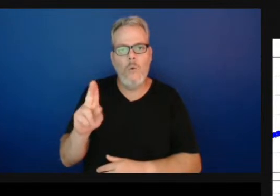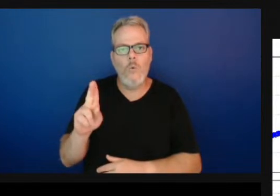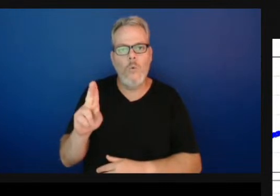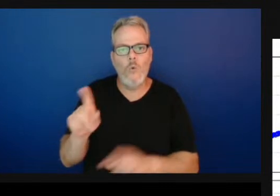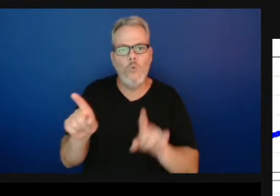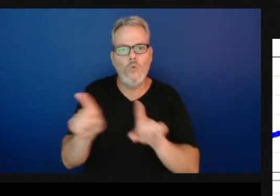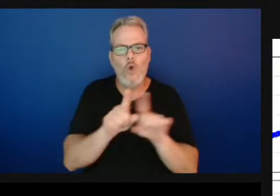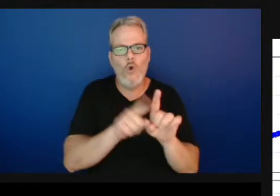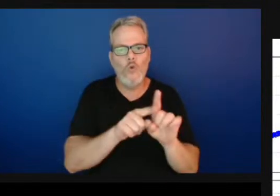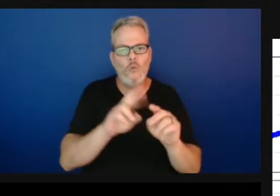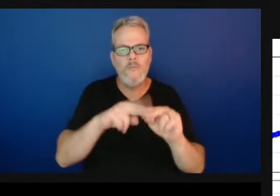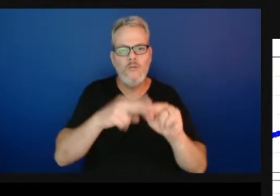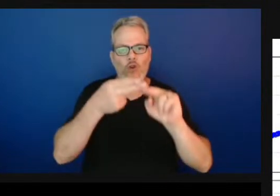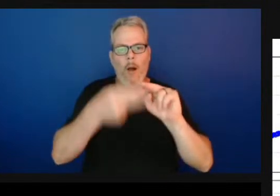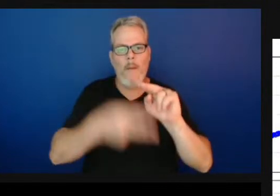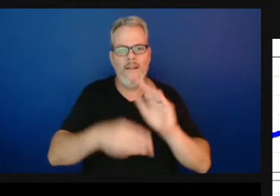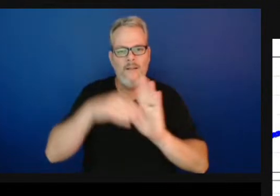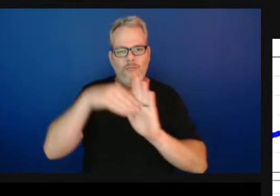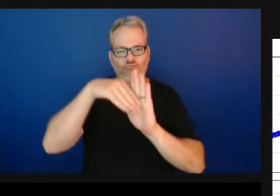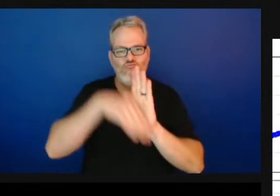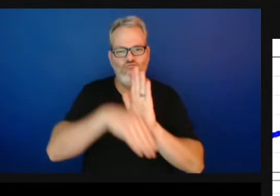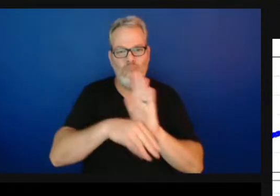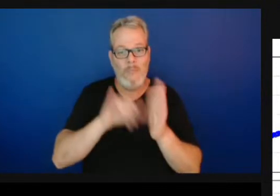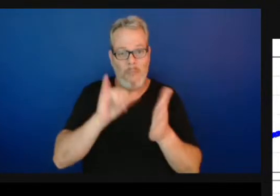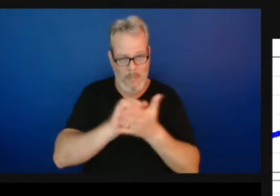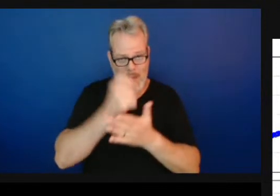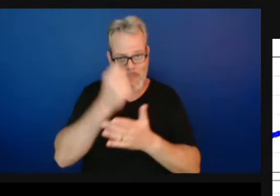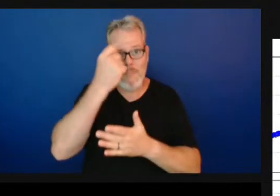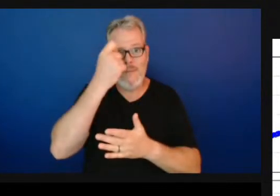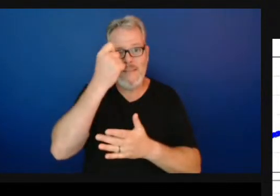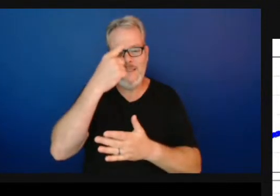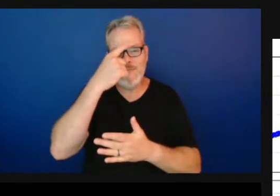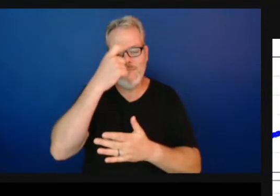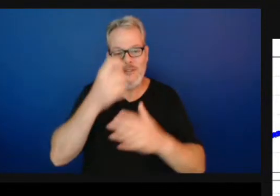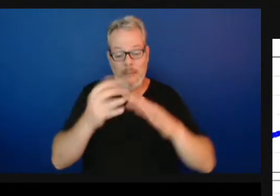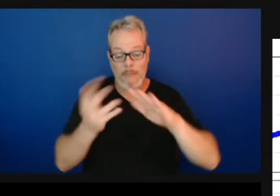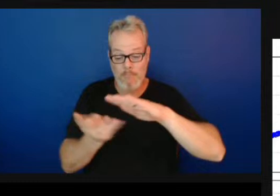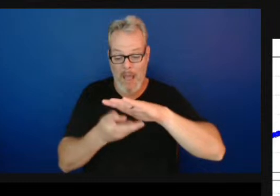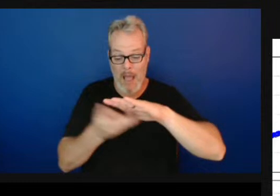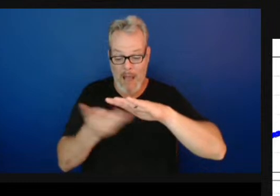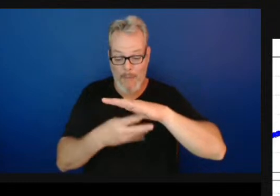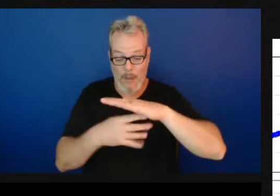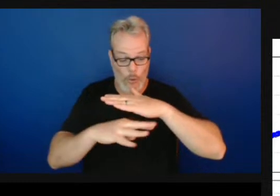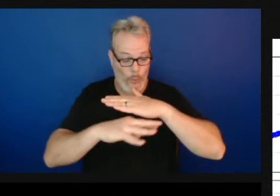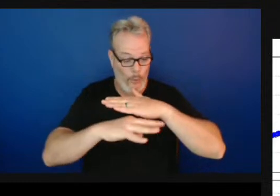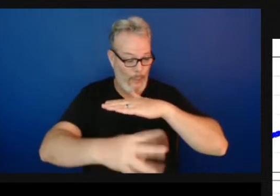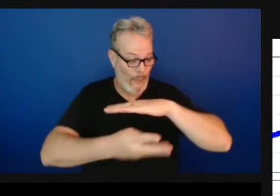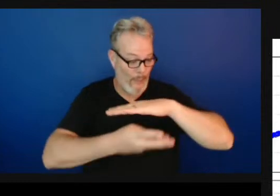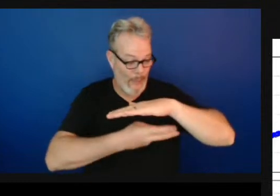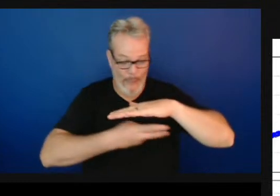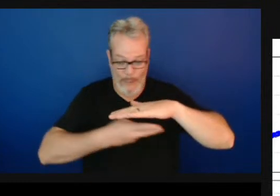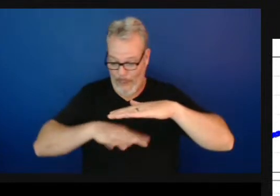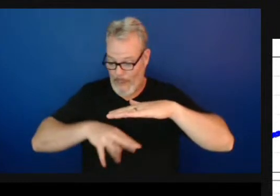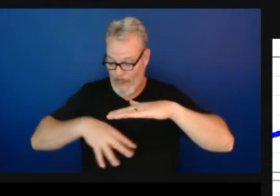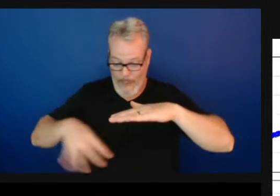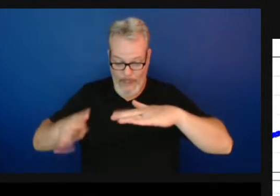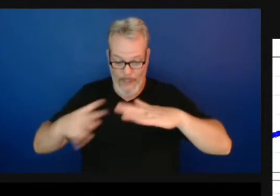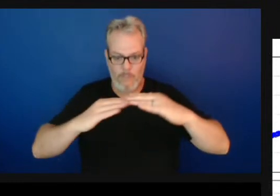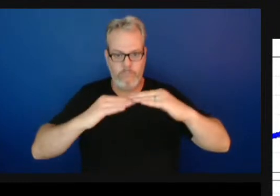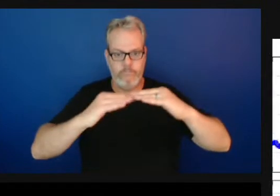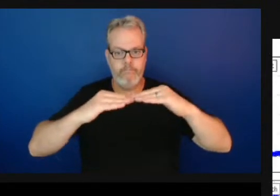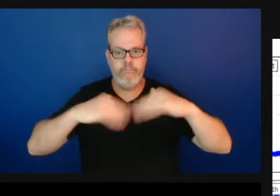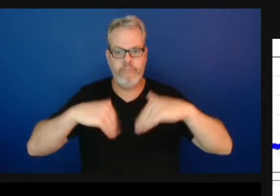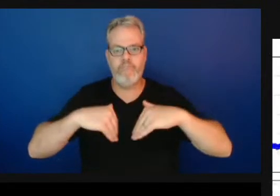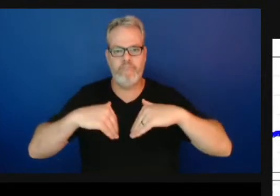make sense. If that's where the magma intruded the most and it's moving away from there to the sides, then that area should settle down. Same with Devil's